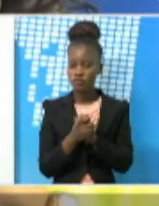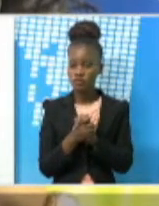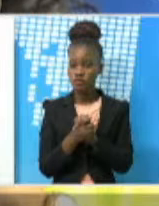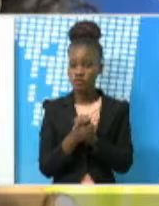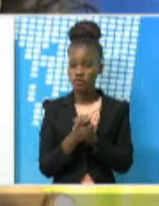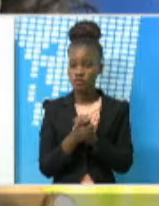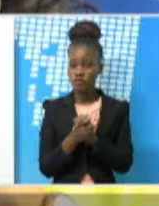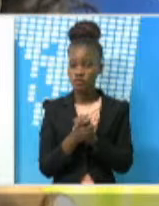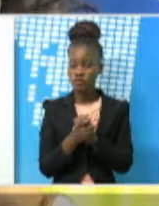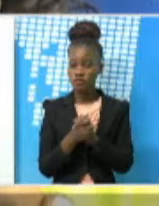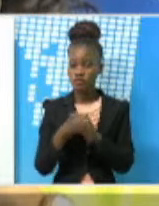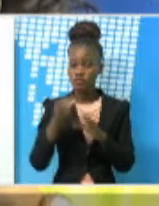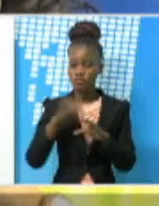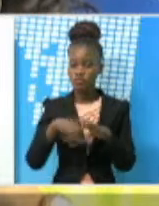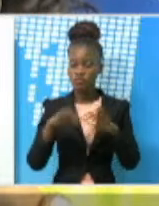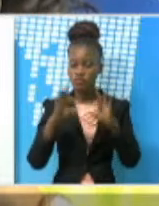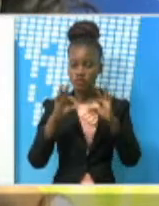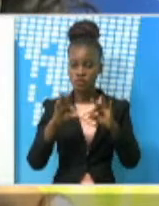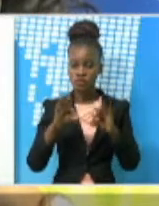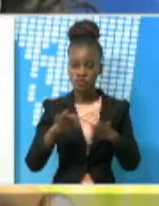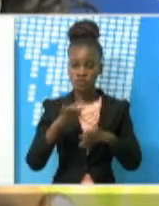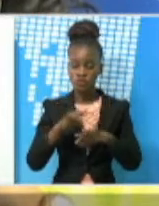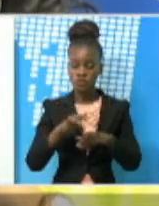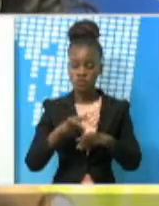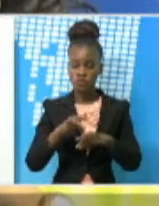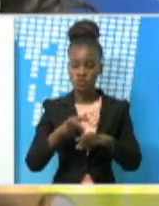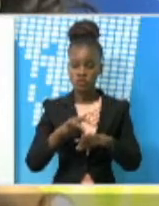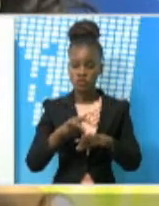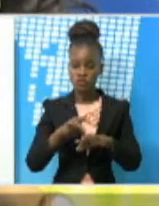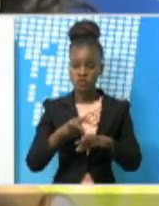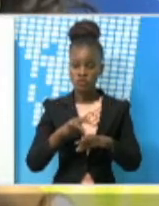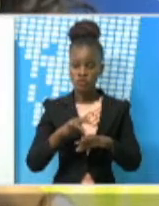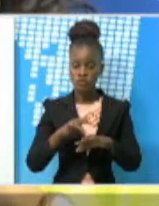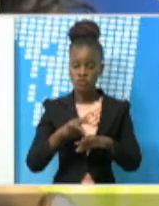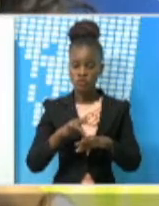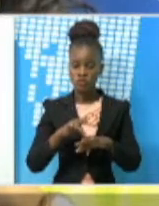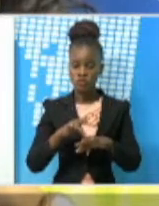in everything that we do, of course, we ensure that